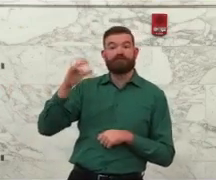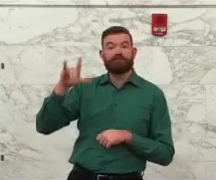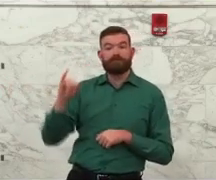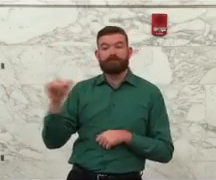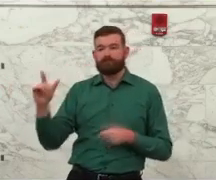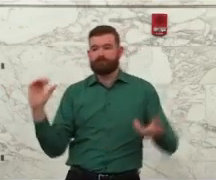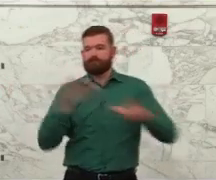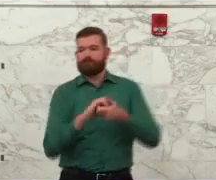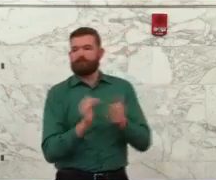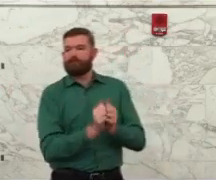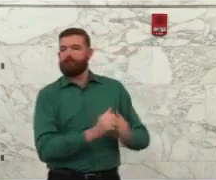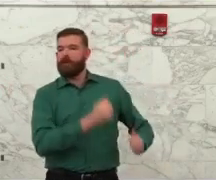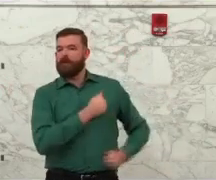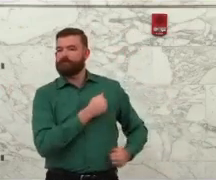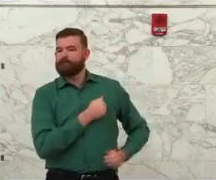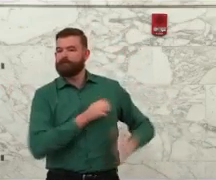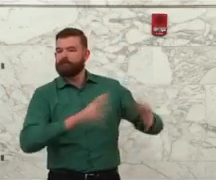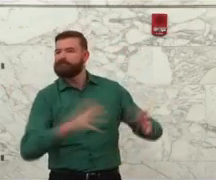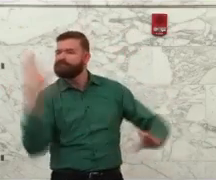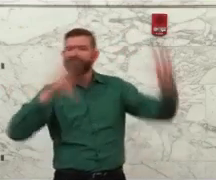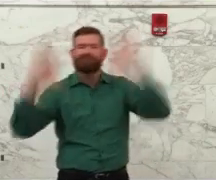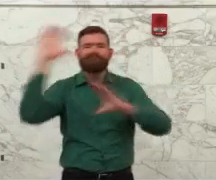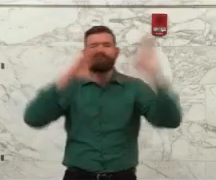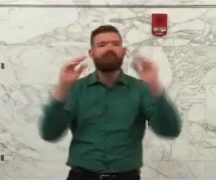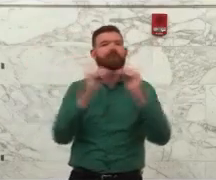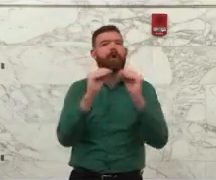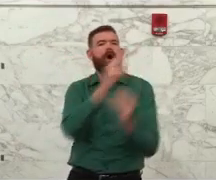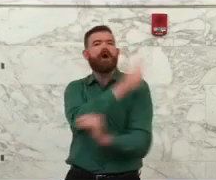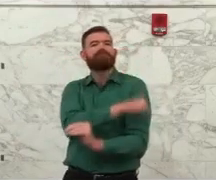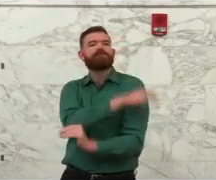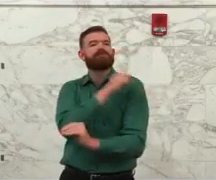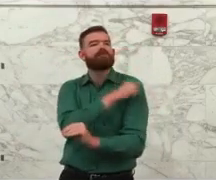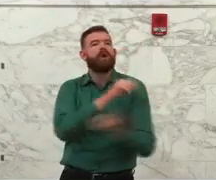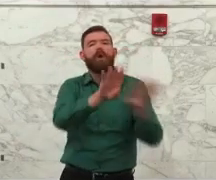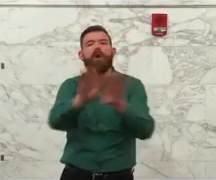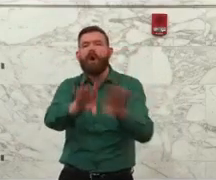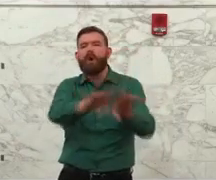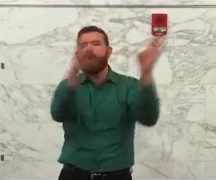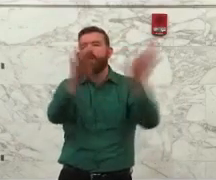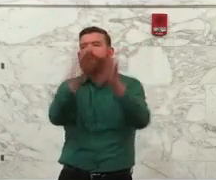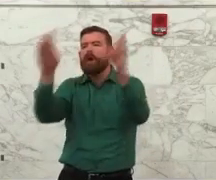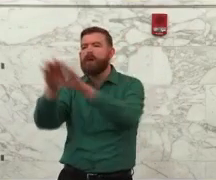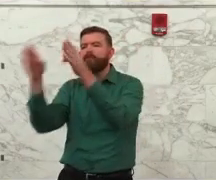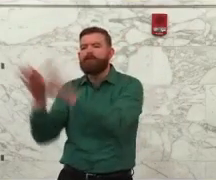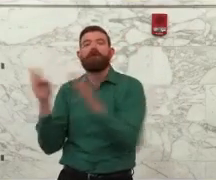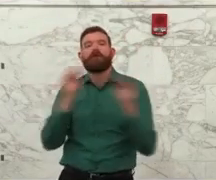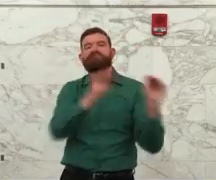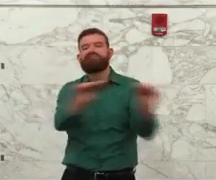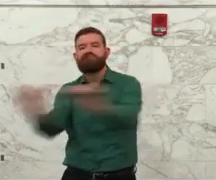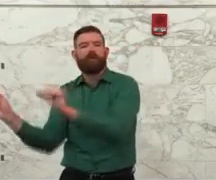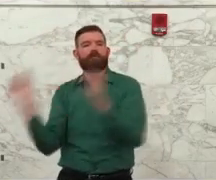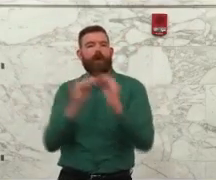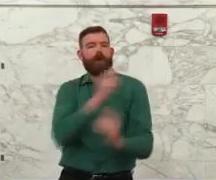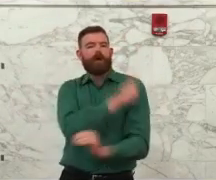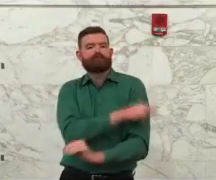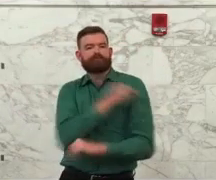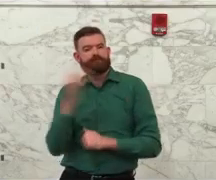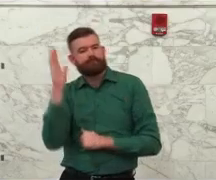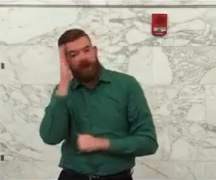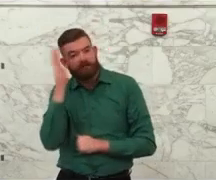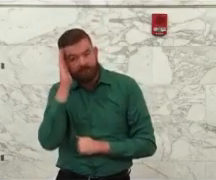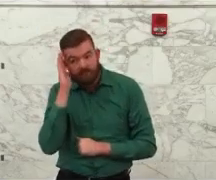capacity. Again, these numbers, the positive results, are no cause for panic, but